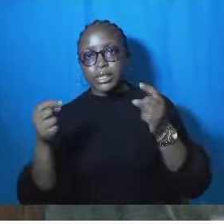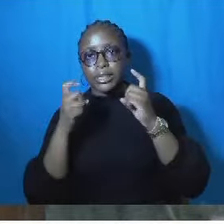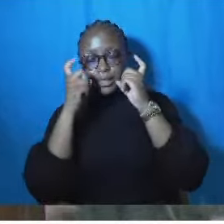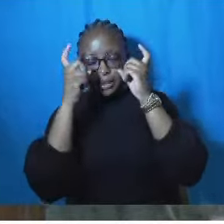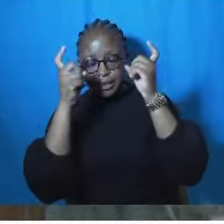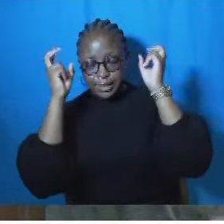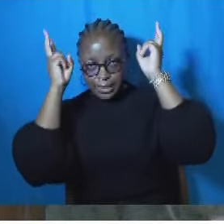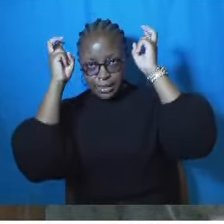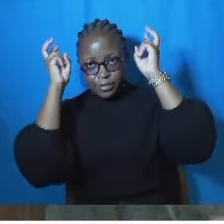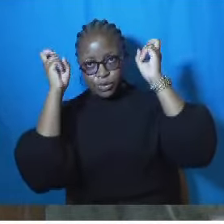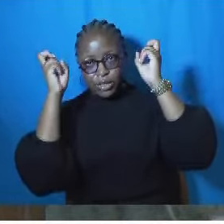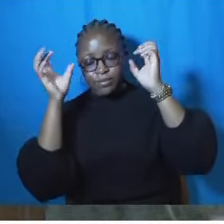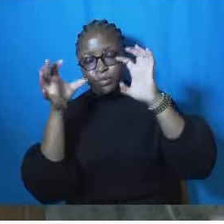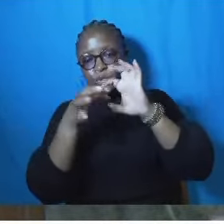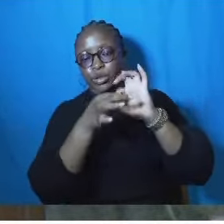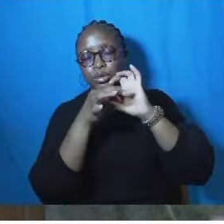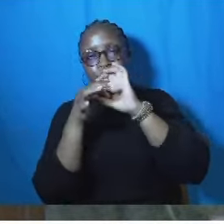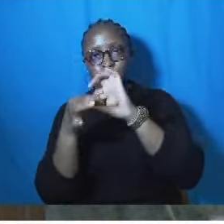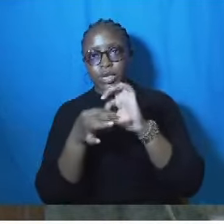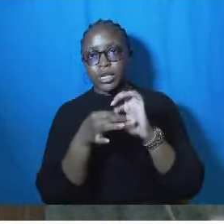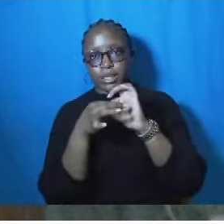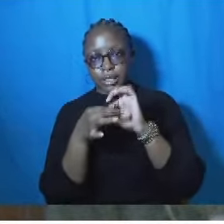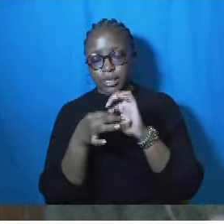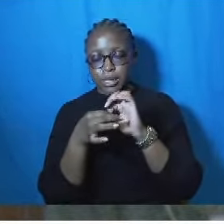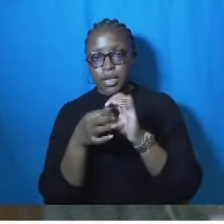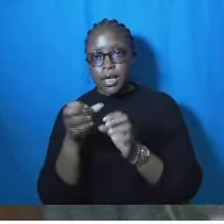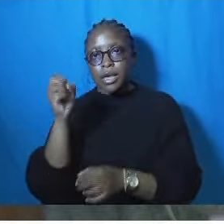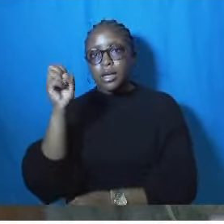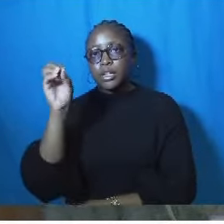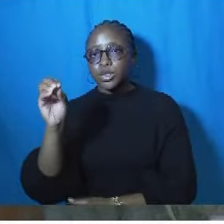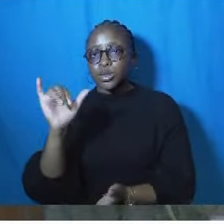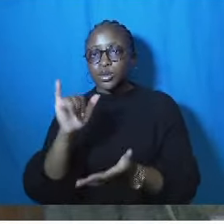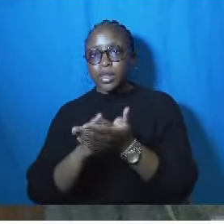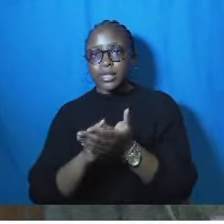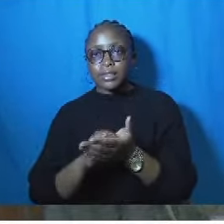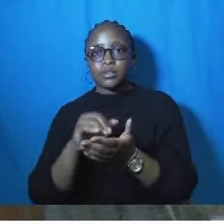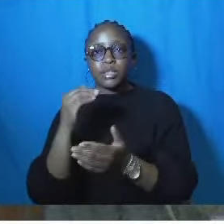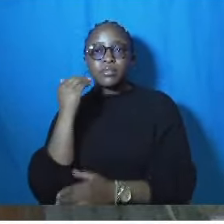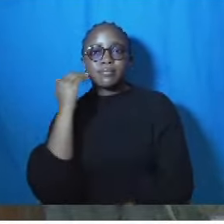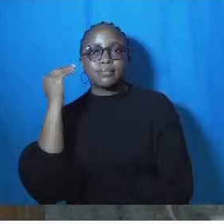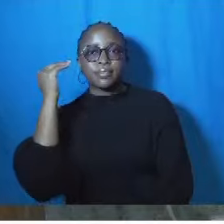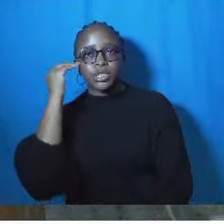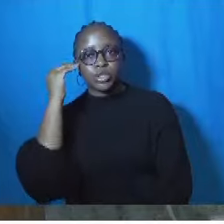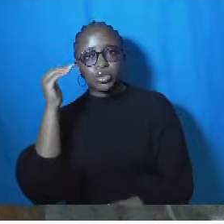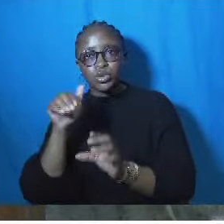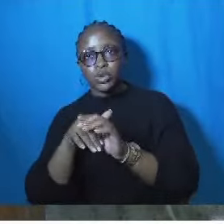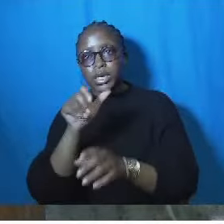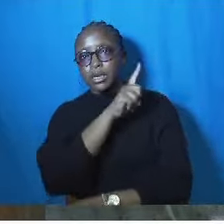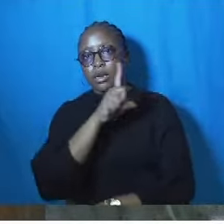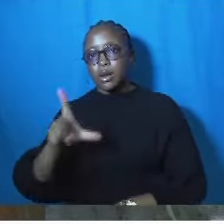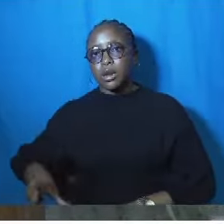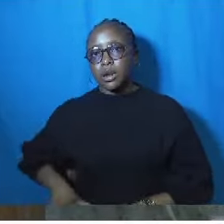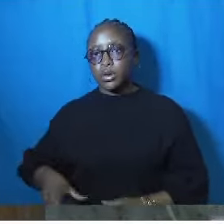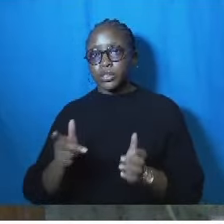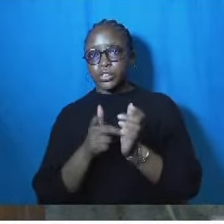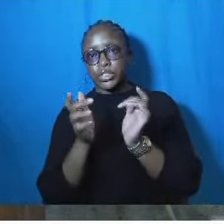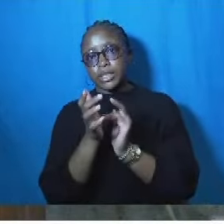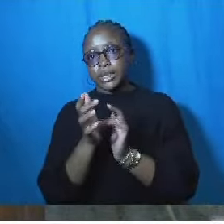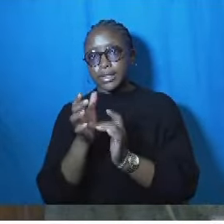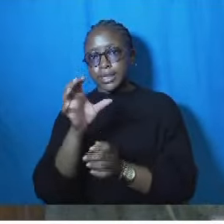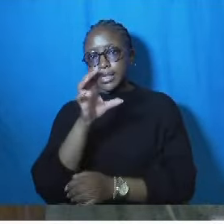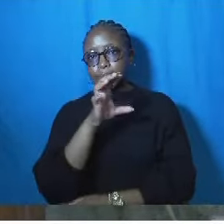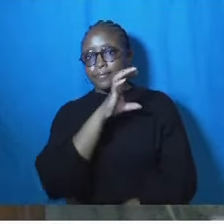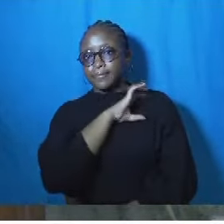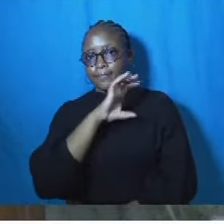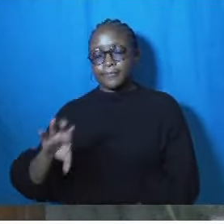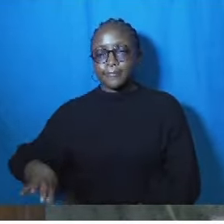united with them so that you may mature them in the Lord Jesus Christ. This is essentially what